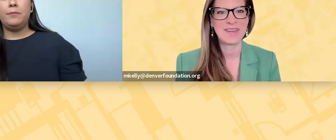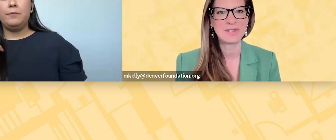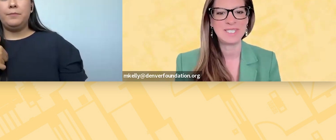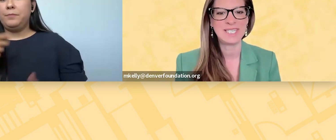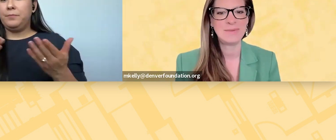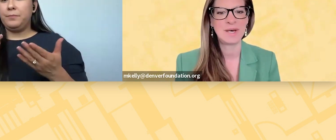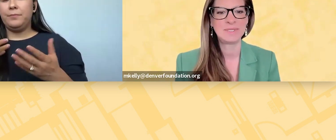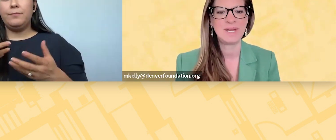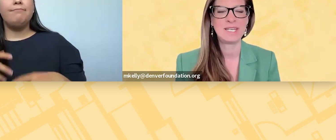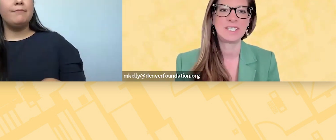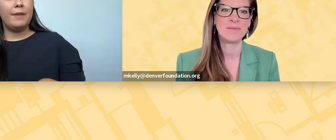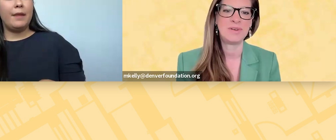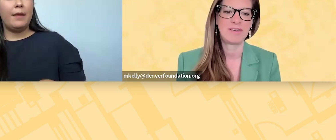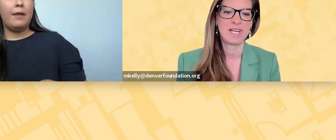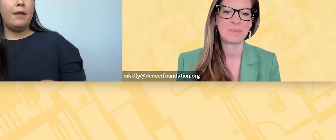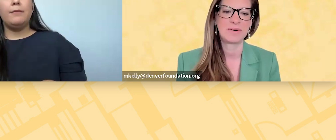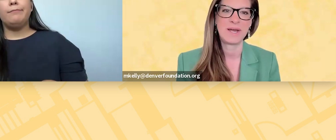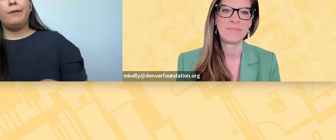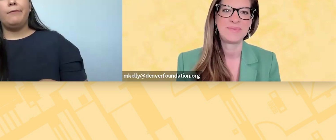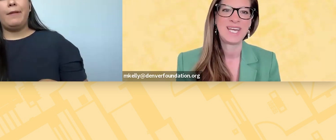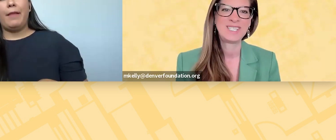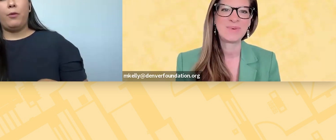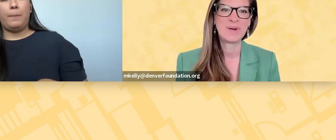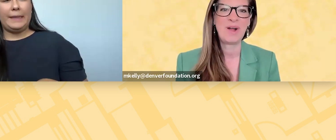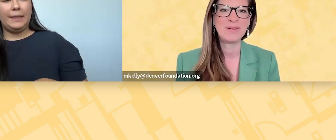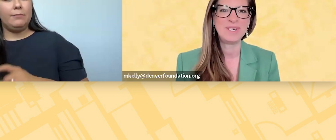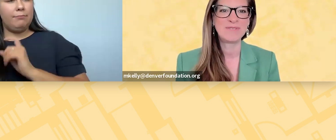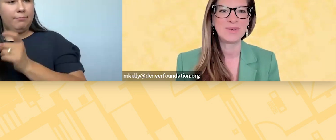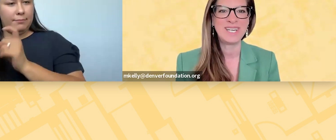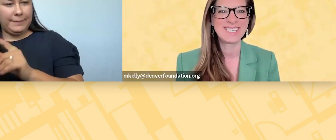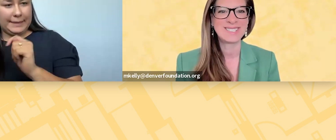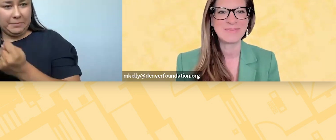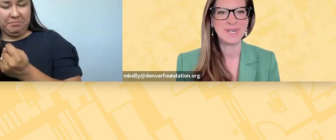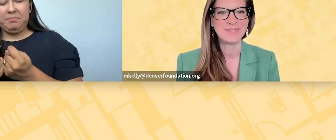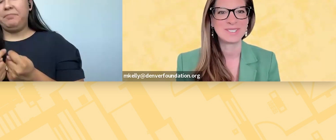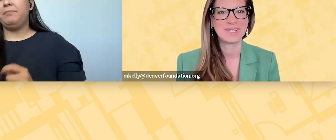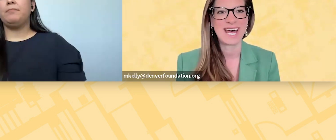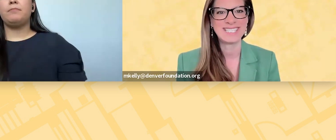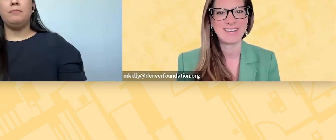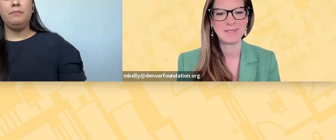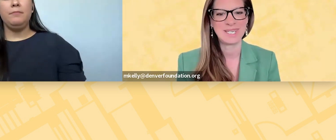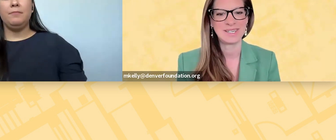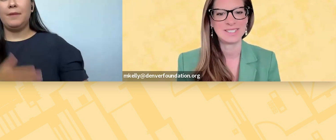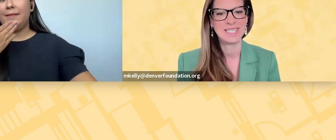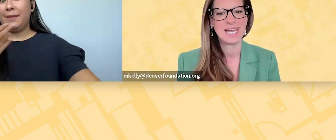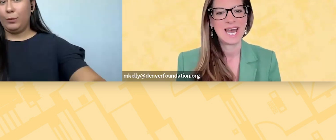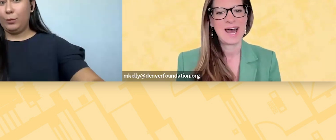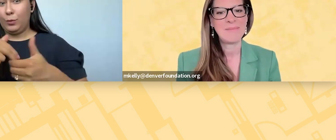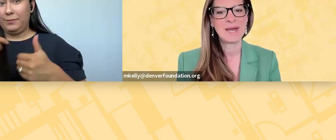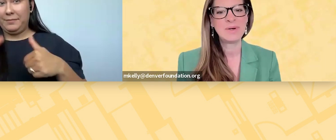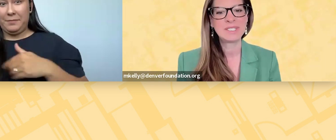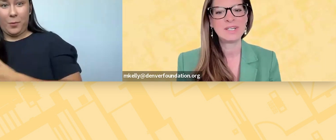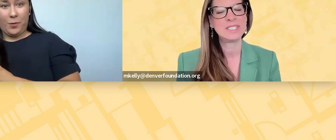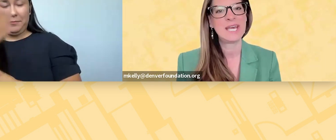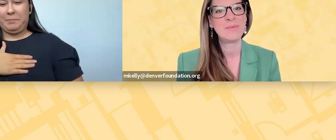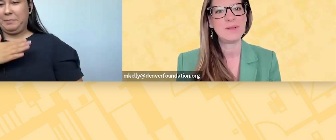Engaged Philanthropy team, help to manage the Community Grants Program. Just want to welcome you for joining us this morning. We're so glad to have you here.